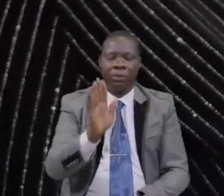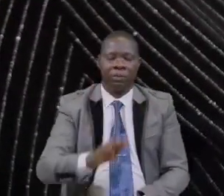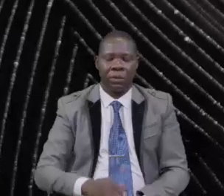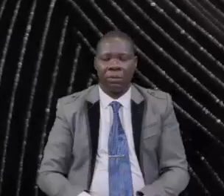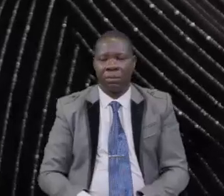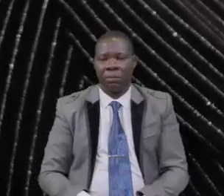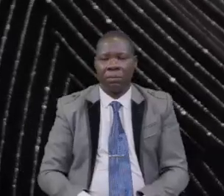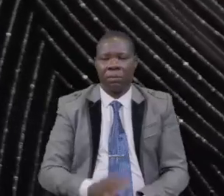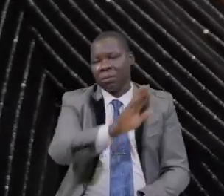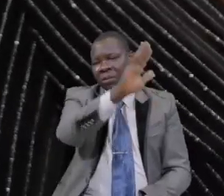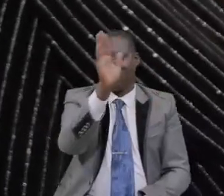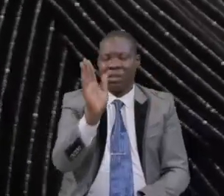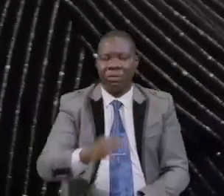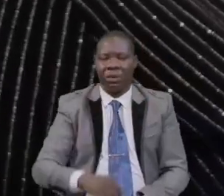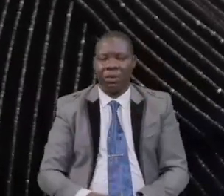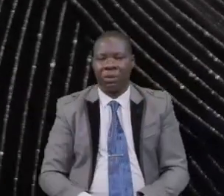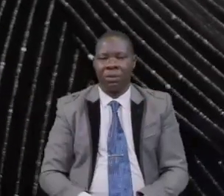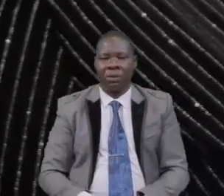never turn back.